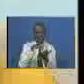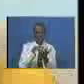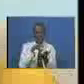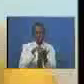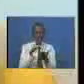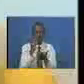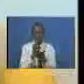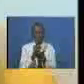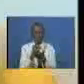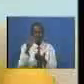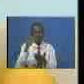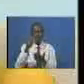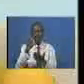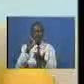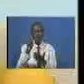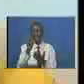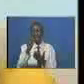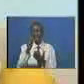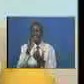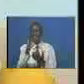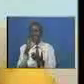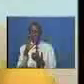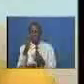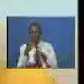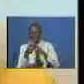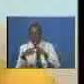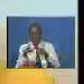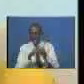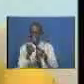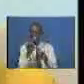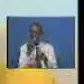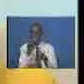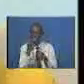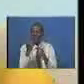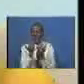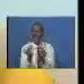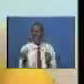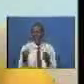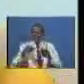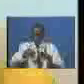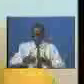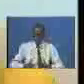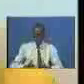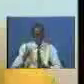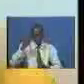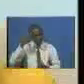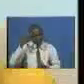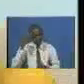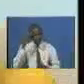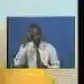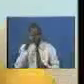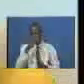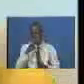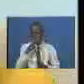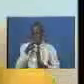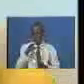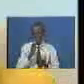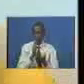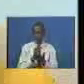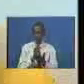but what happens is when a child a white child is born to black parents they are initially first really shocked